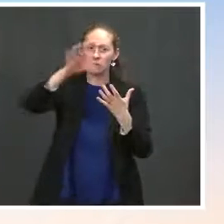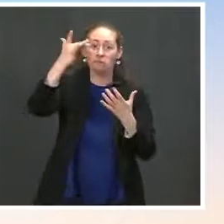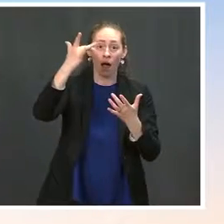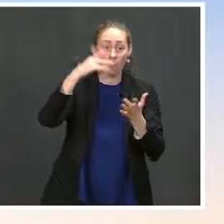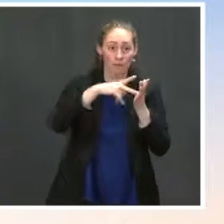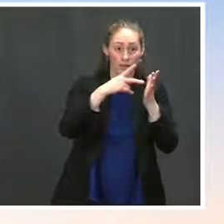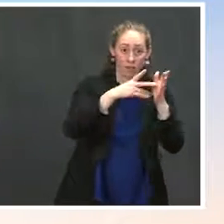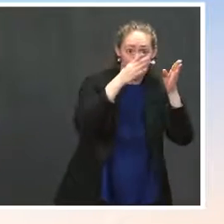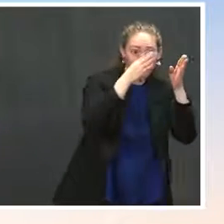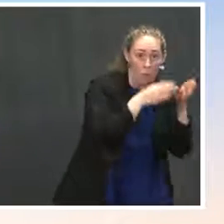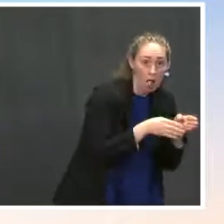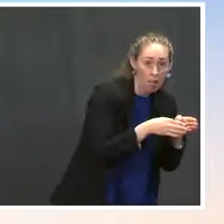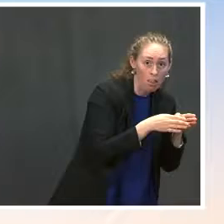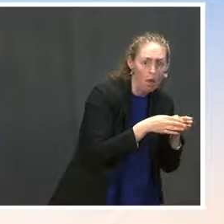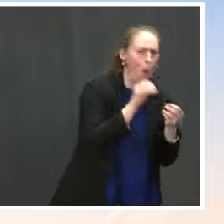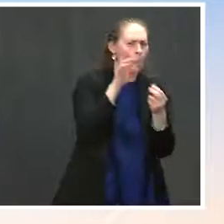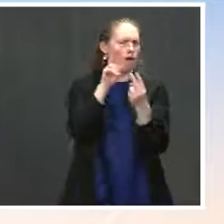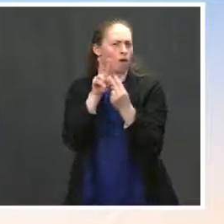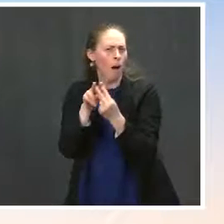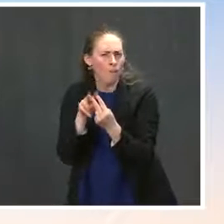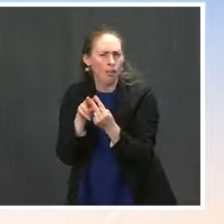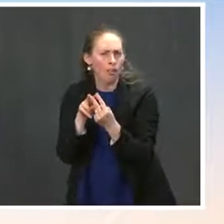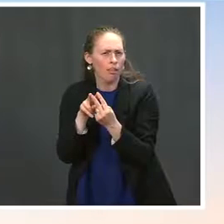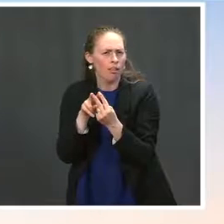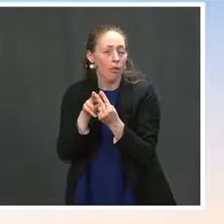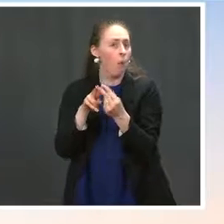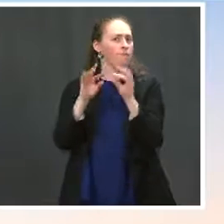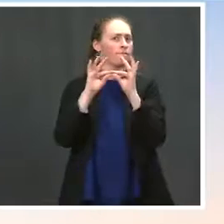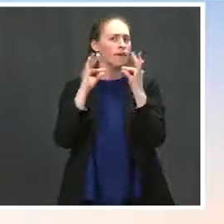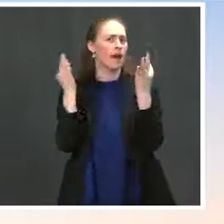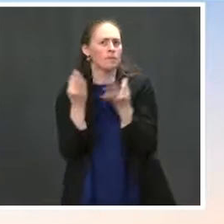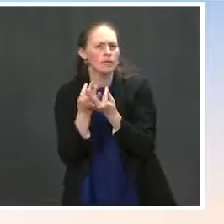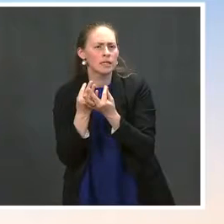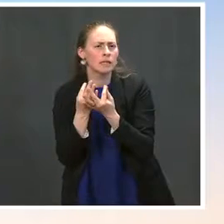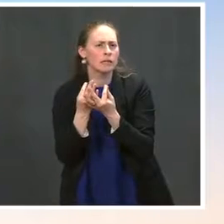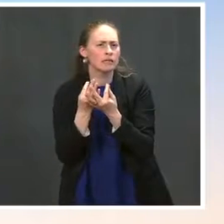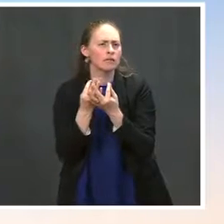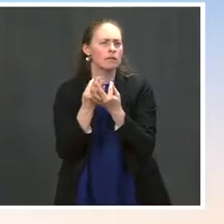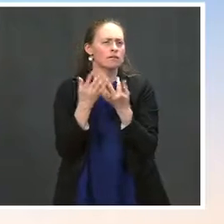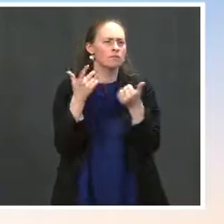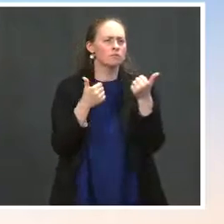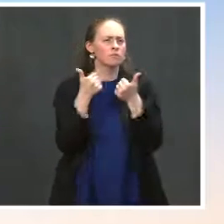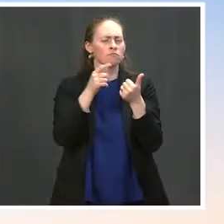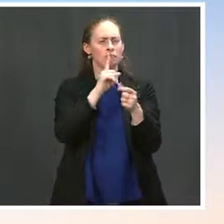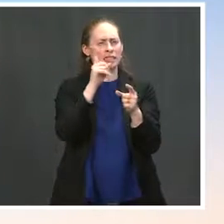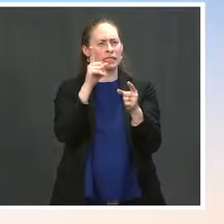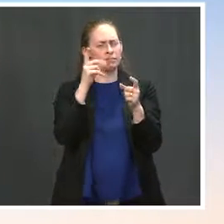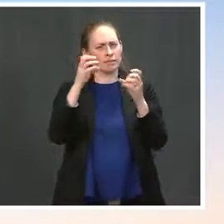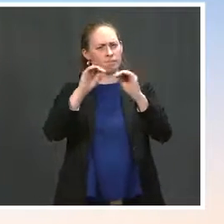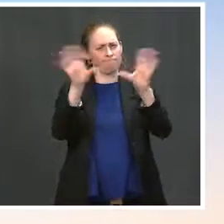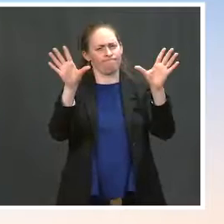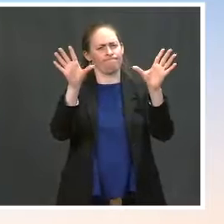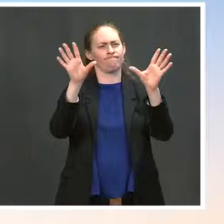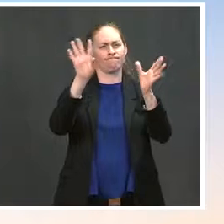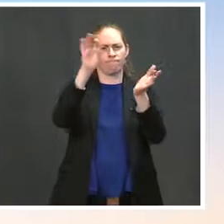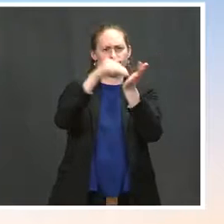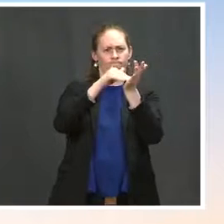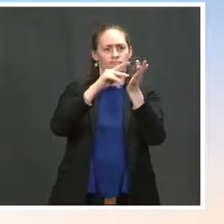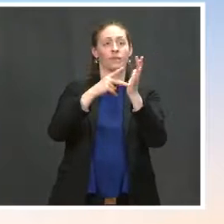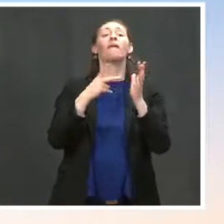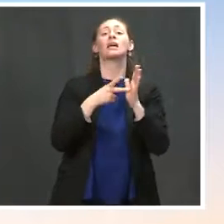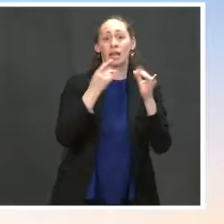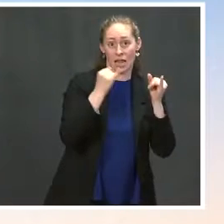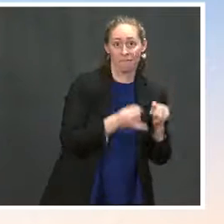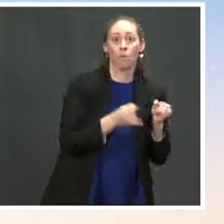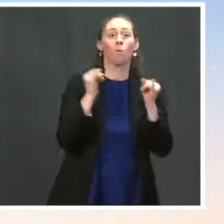or couples or families. So what is the actual 400,000 definition? Individuals. Okay.